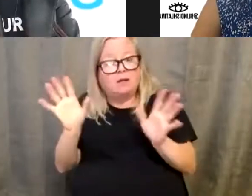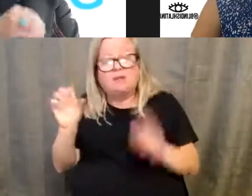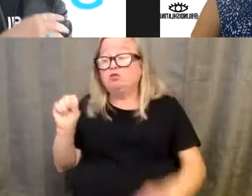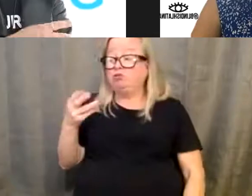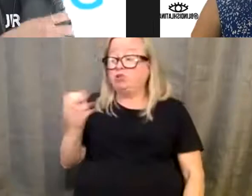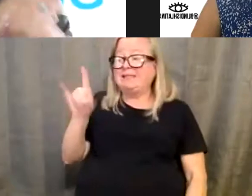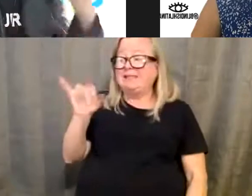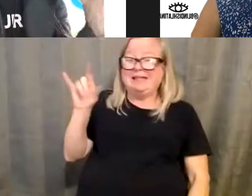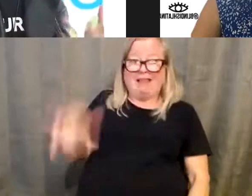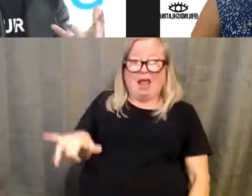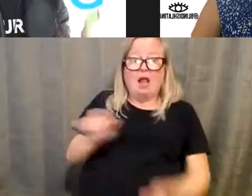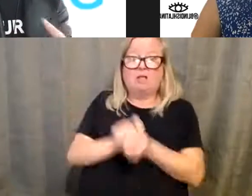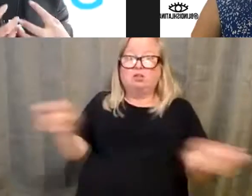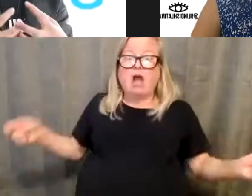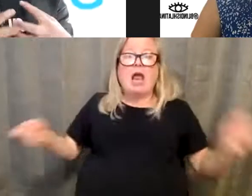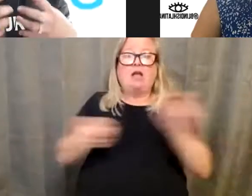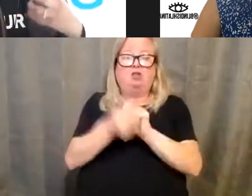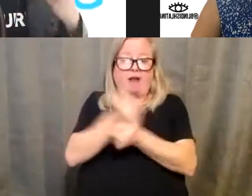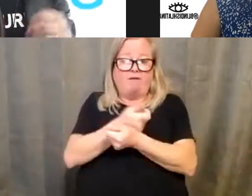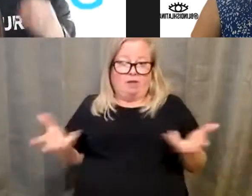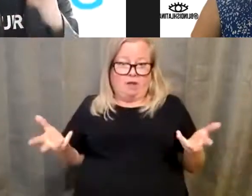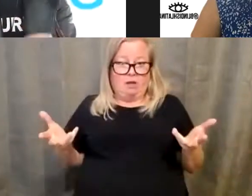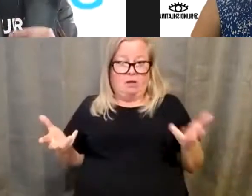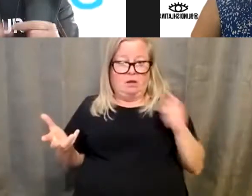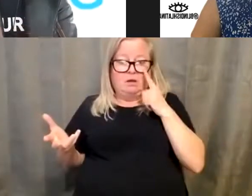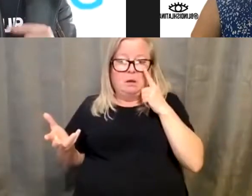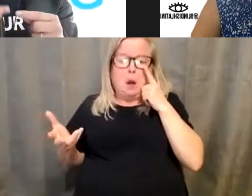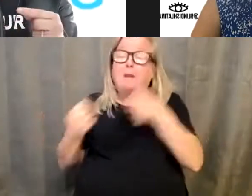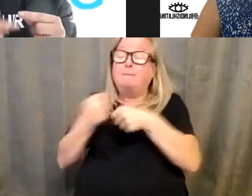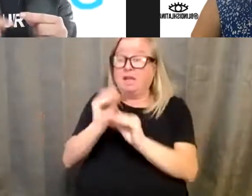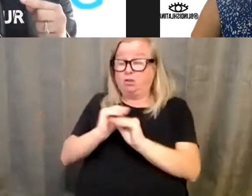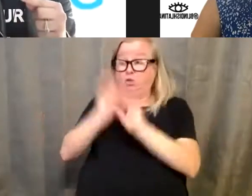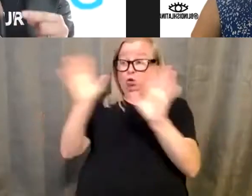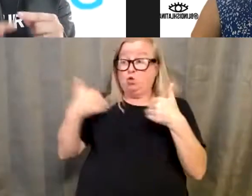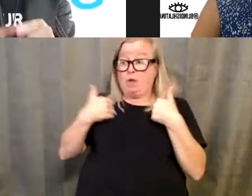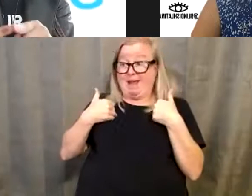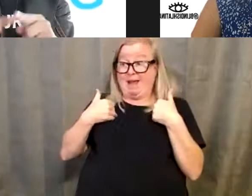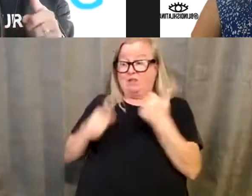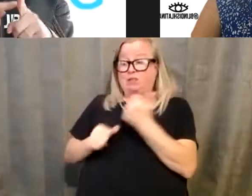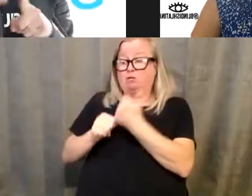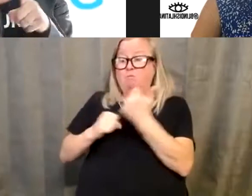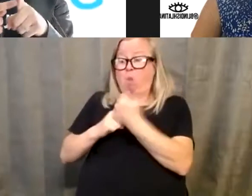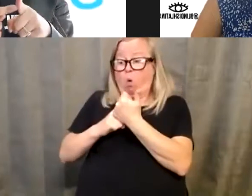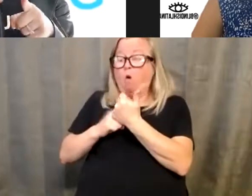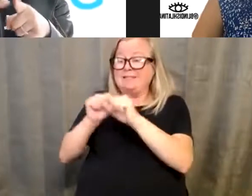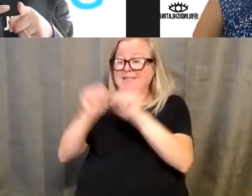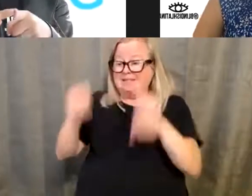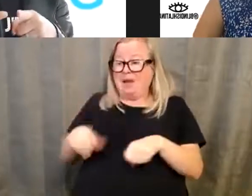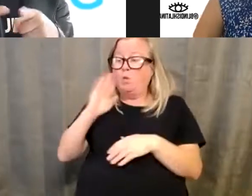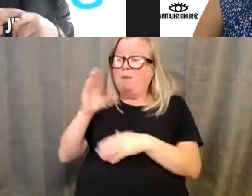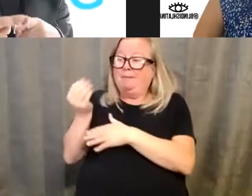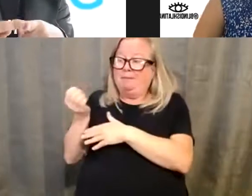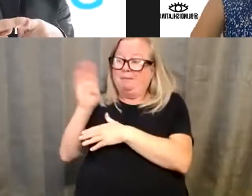that and it changed everything. So making sure that you also have the support system that is going to be there if